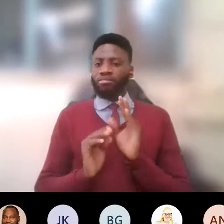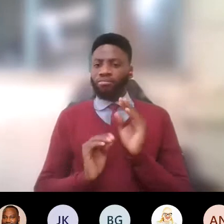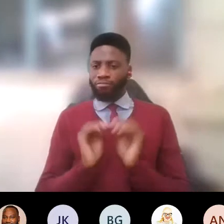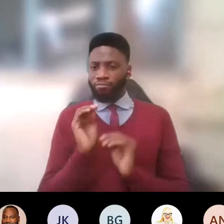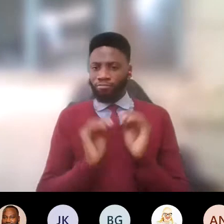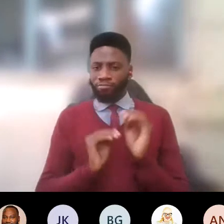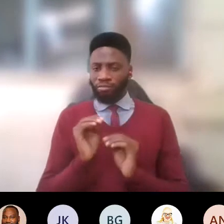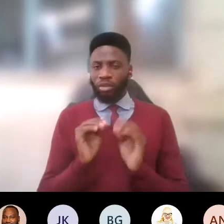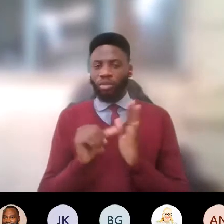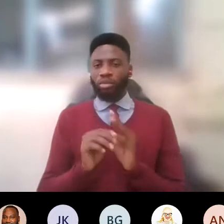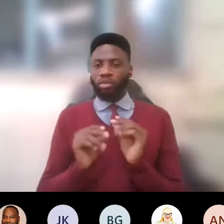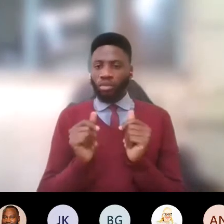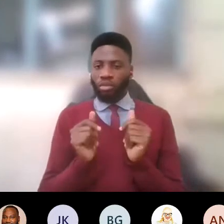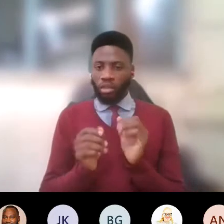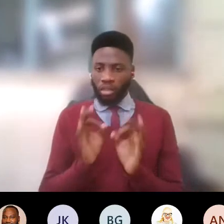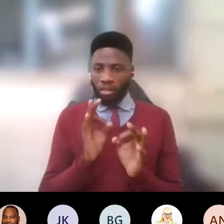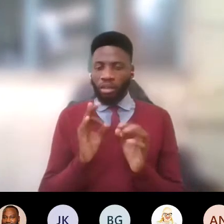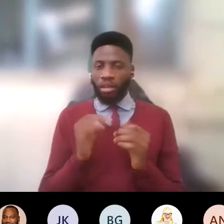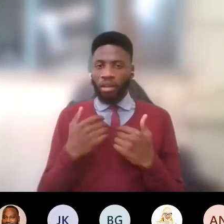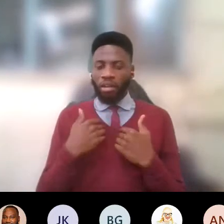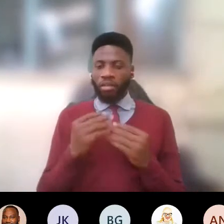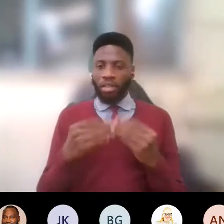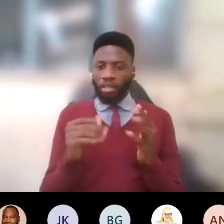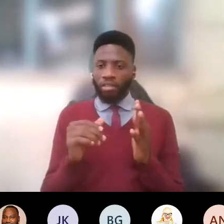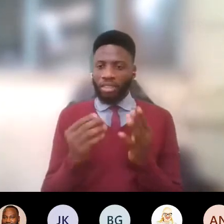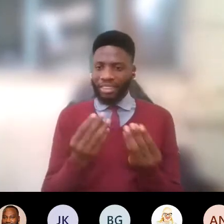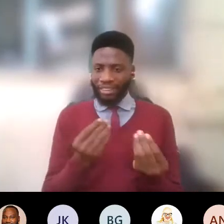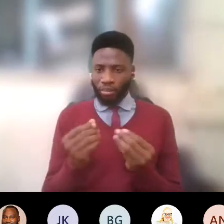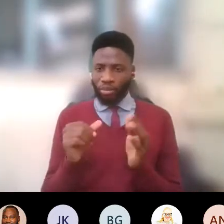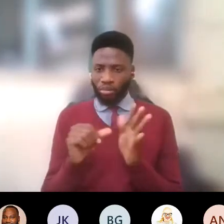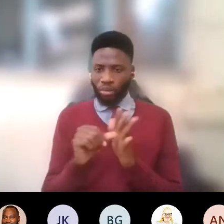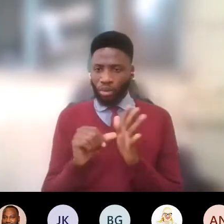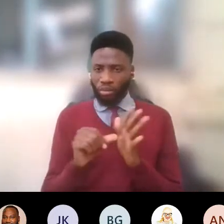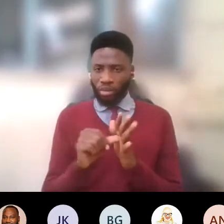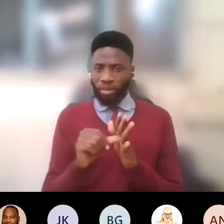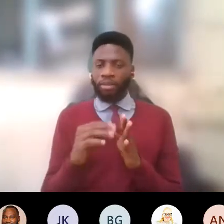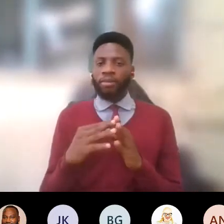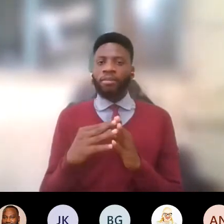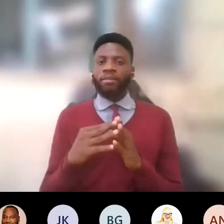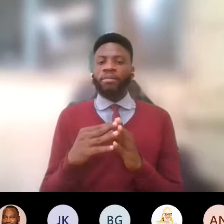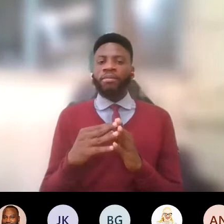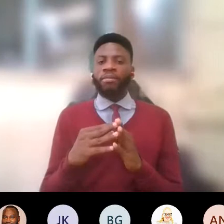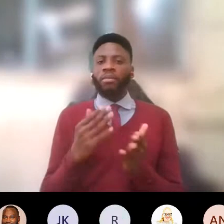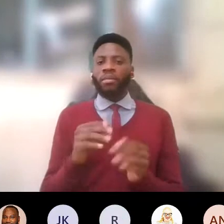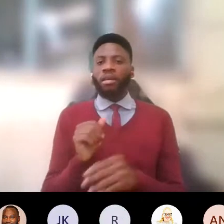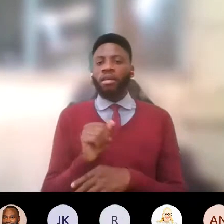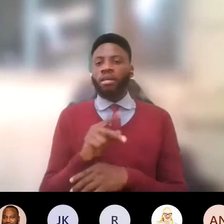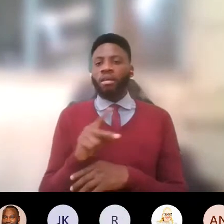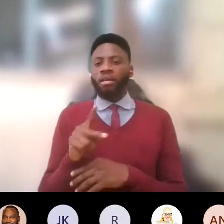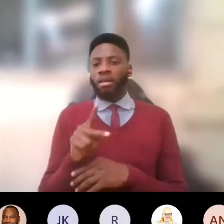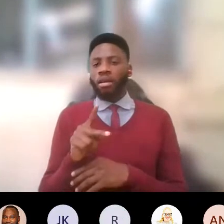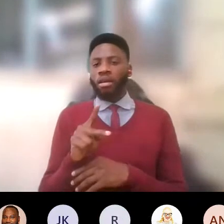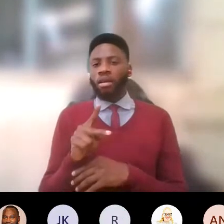the bank that work in cybersecurity. And these are just the people that I know and that I've reached out to ahead of today. So we